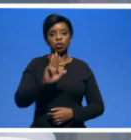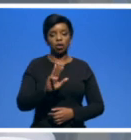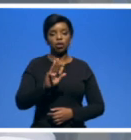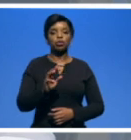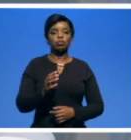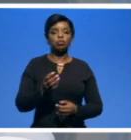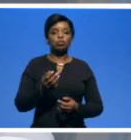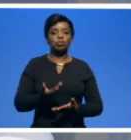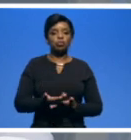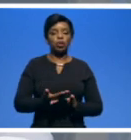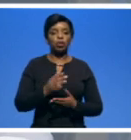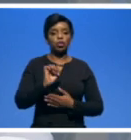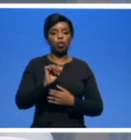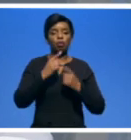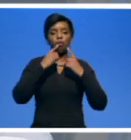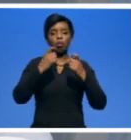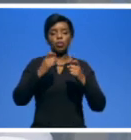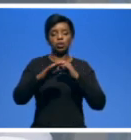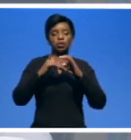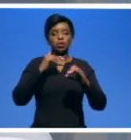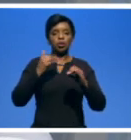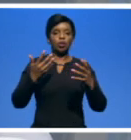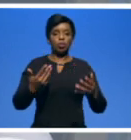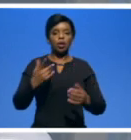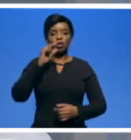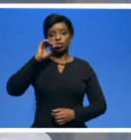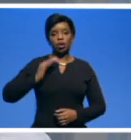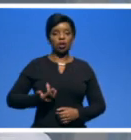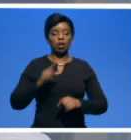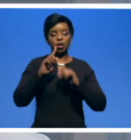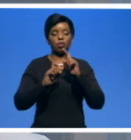0800-00709. You send your complaint by email on